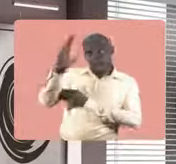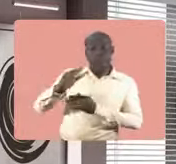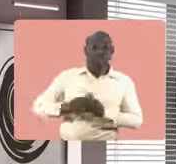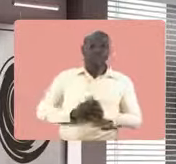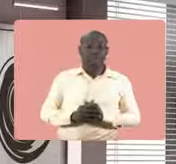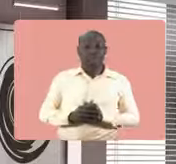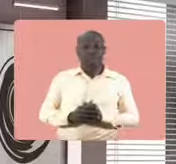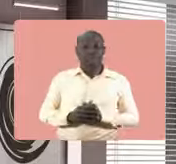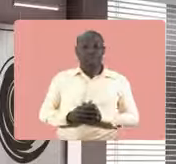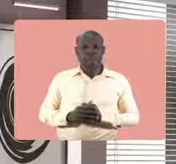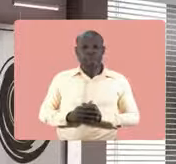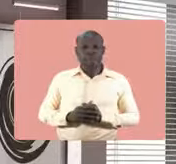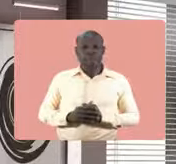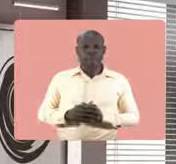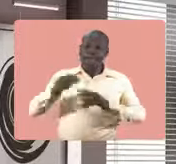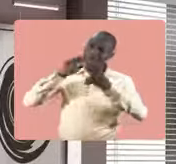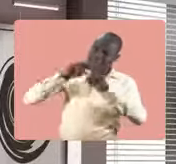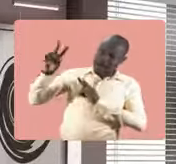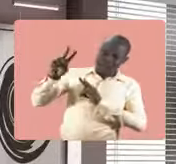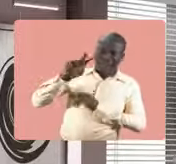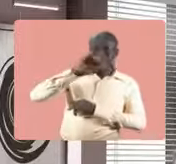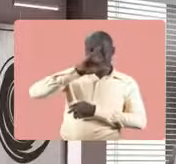Asem tietiawa a Jeremiah eka ne se.